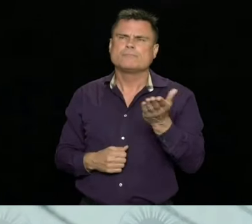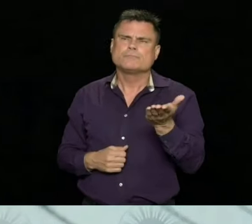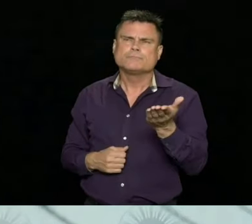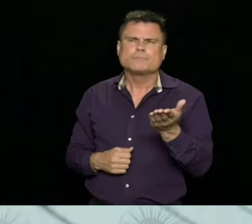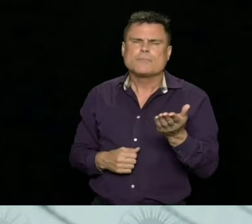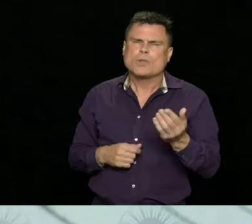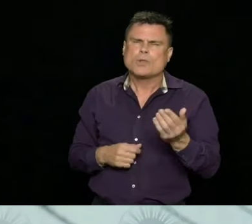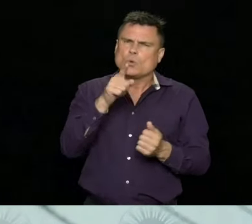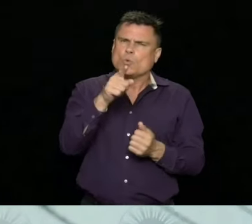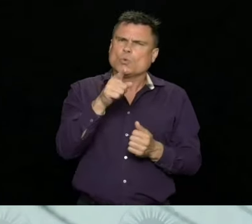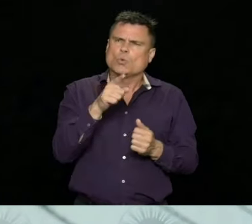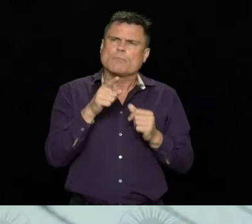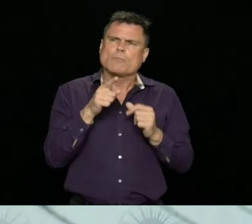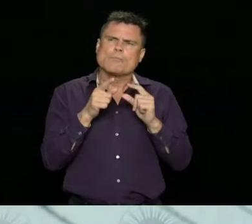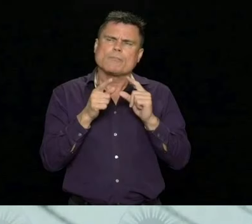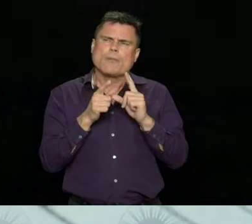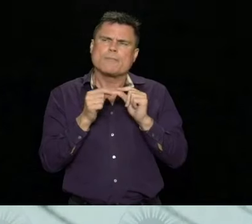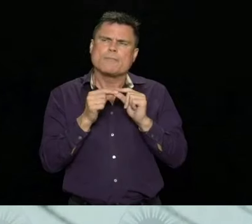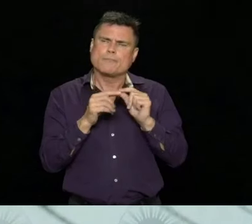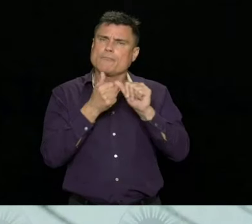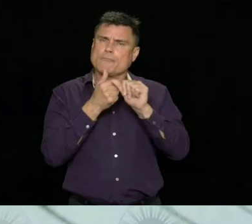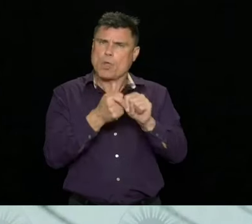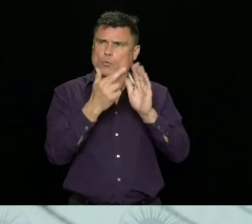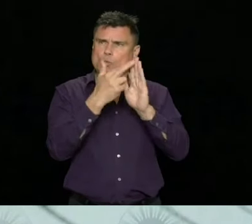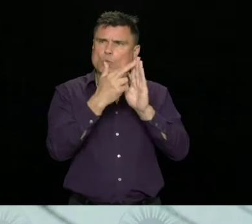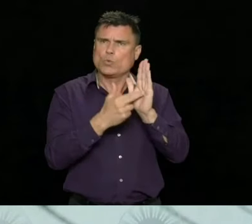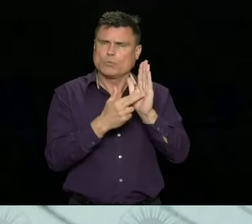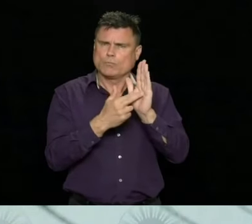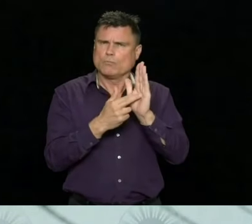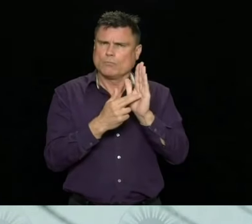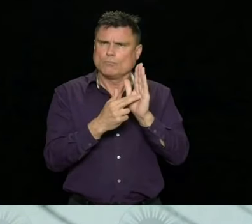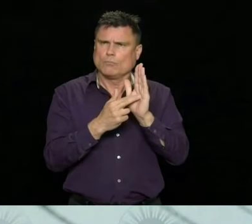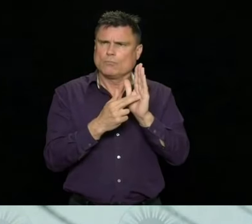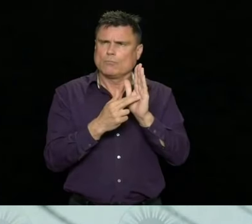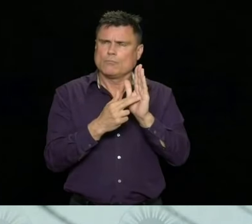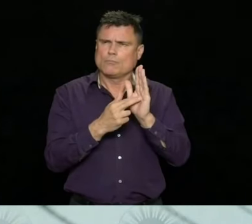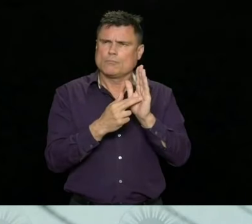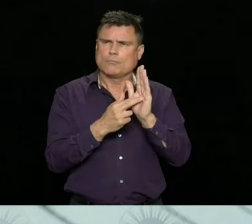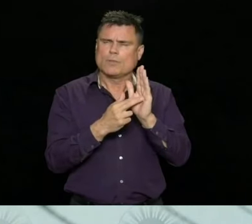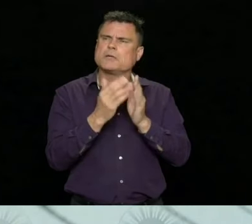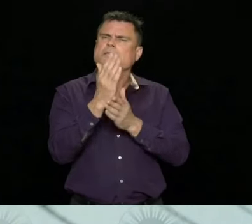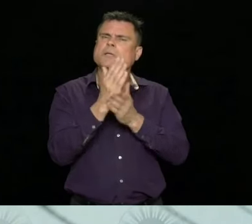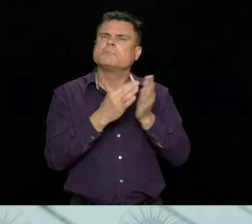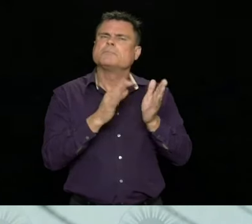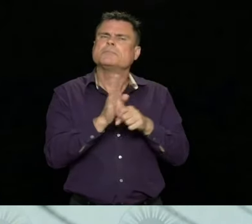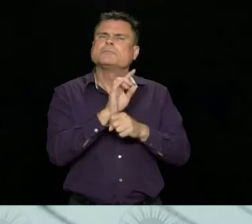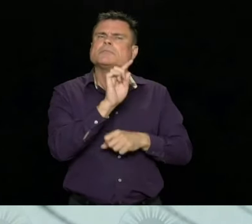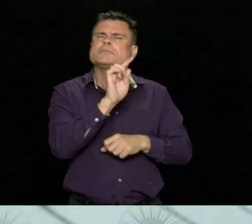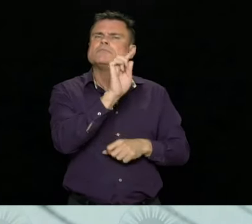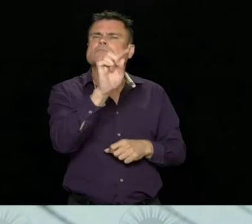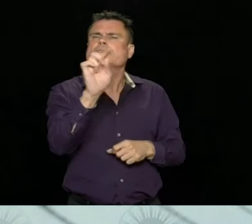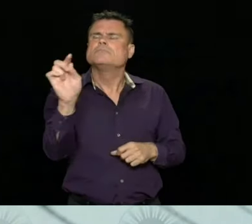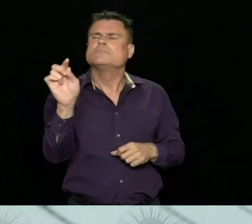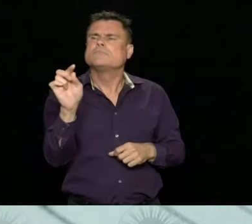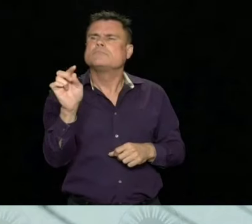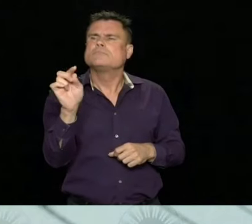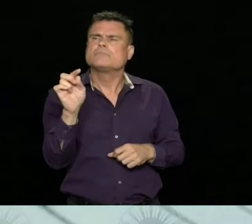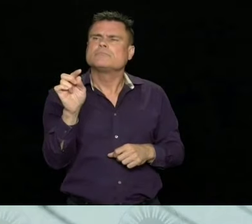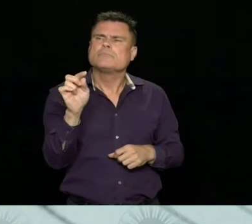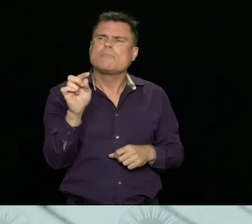just wondering if this small business has obligation to keep track of the clients visited those shops